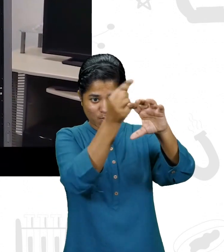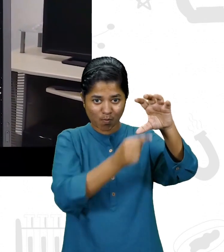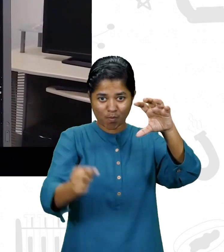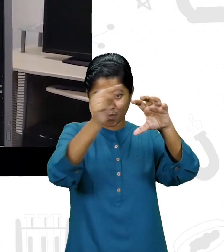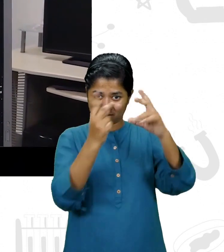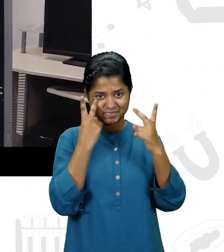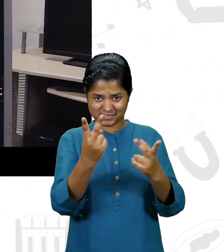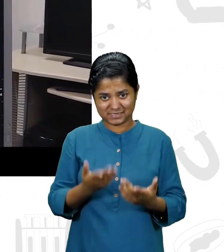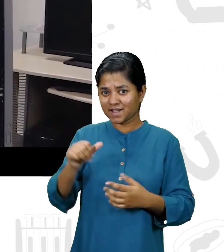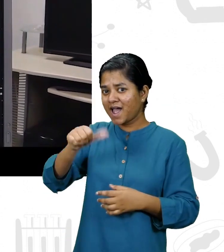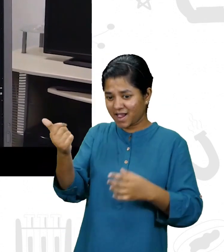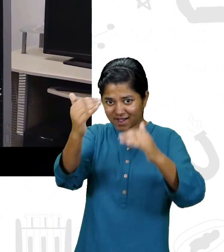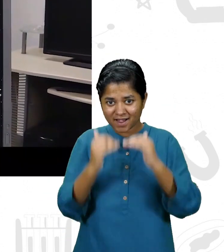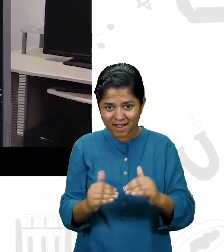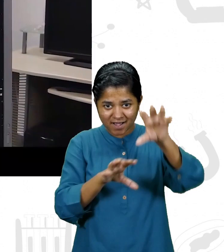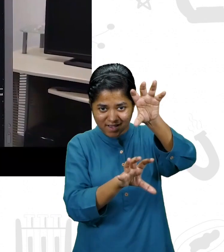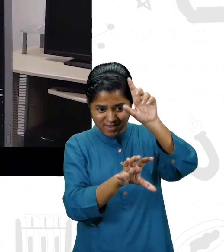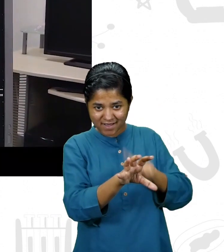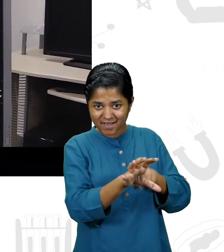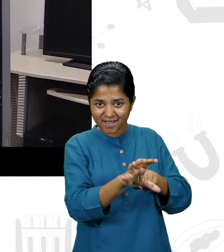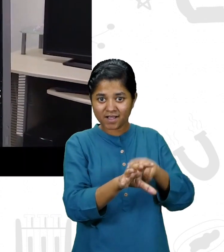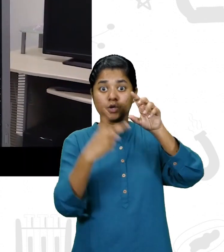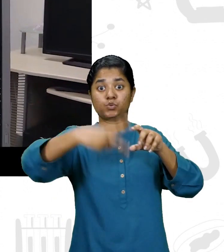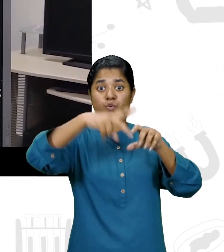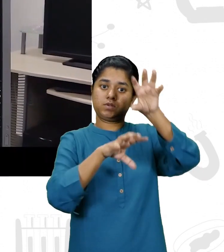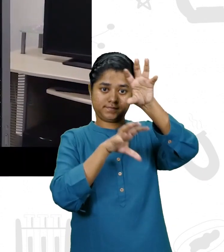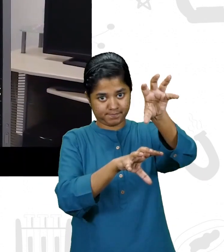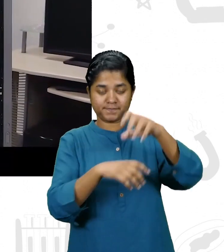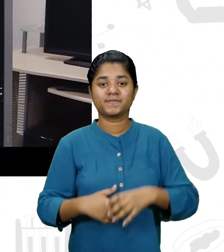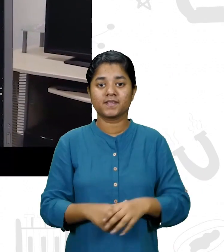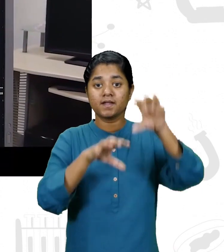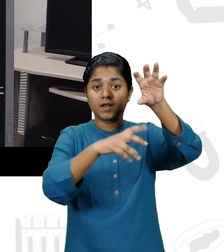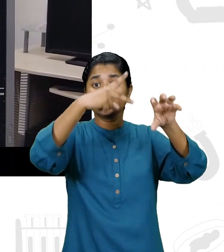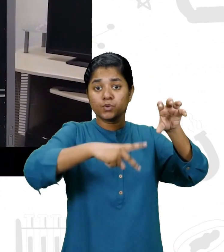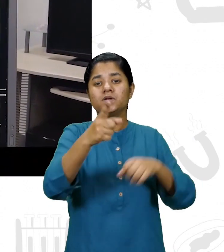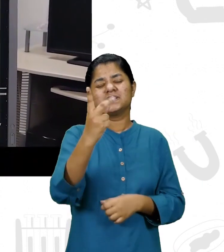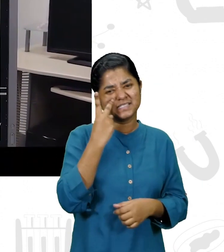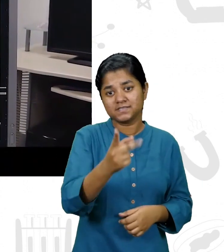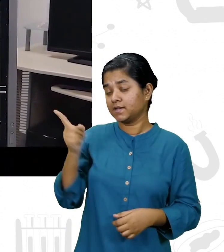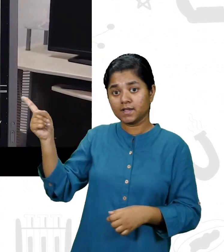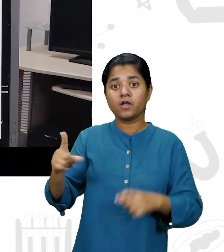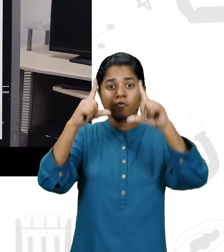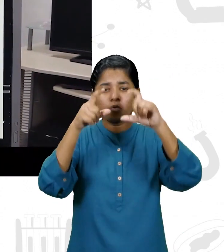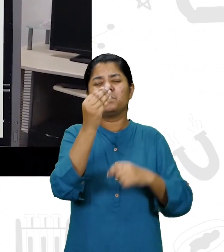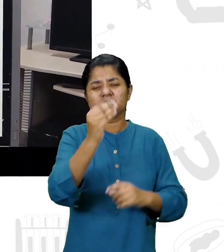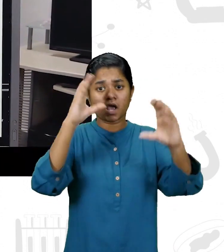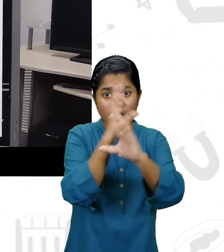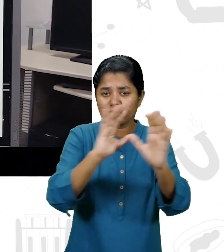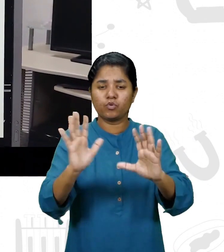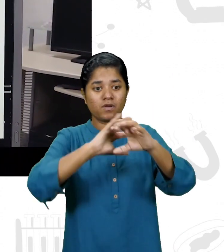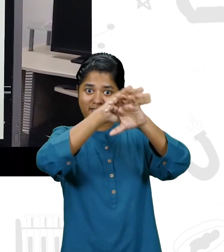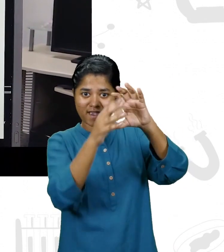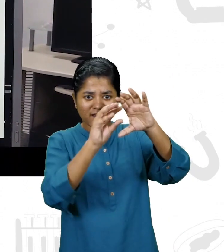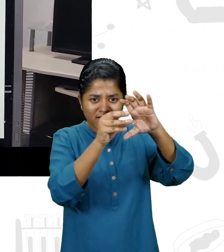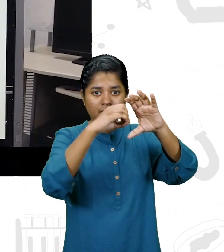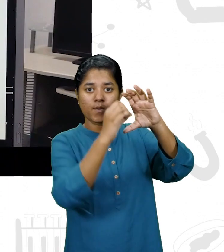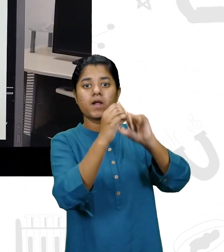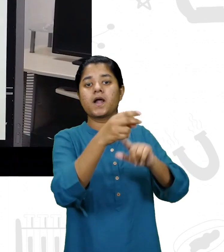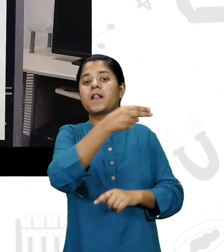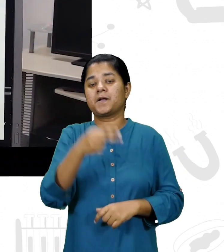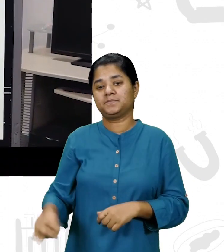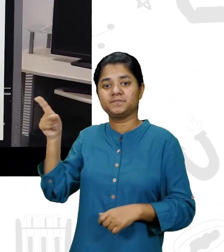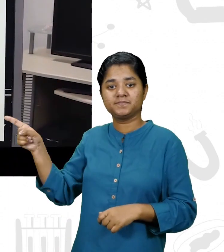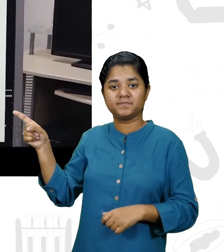you see in between, please don't confuse this as the nucleus. This is the nucleolus. Okay, so nucleolus followed